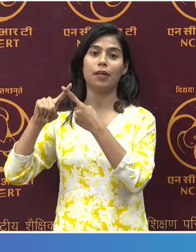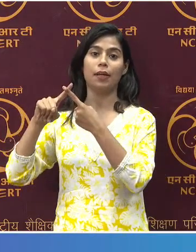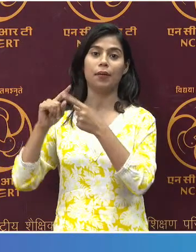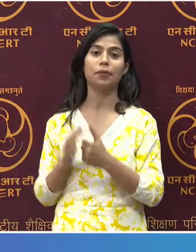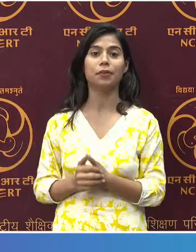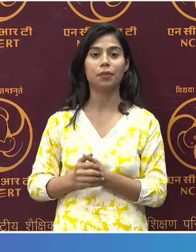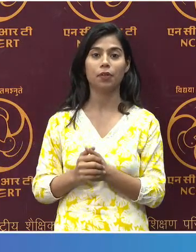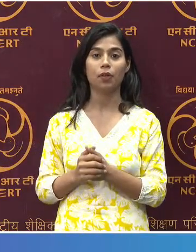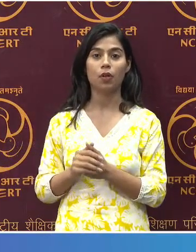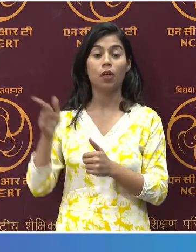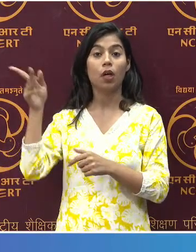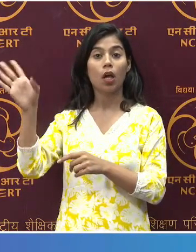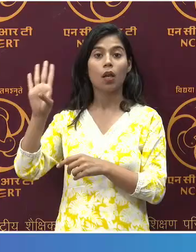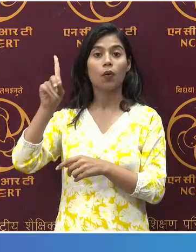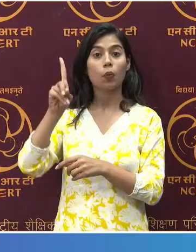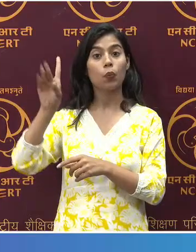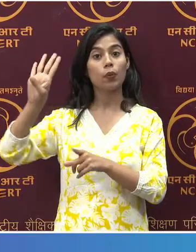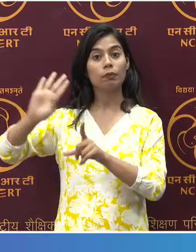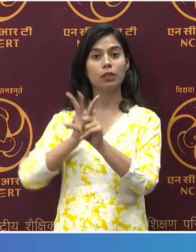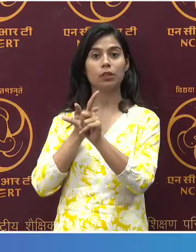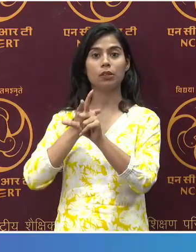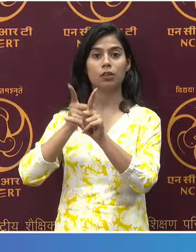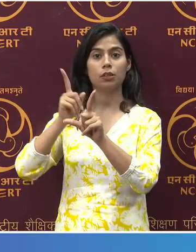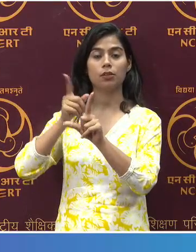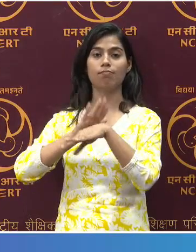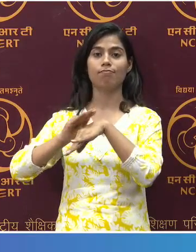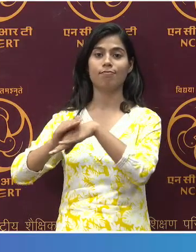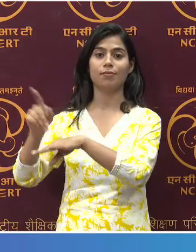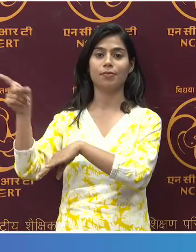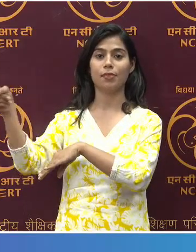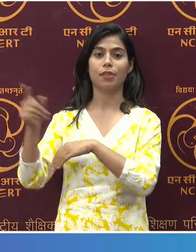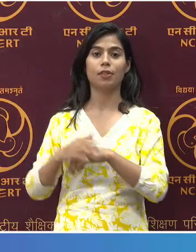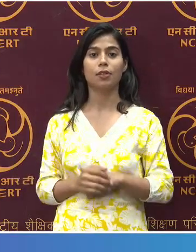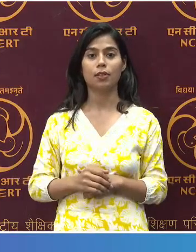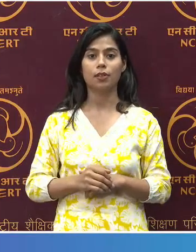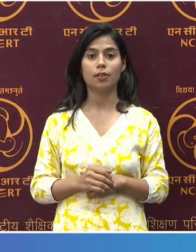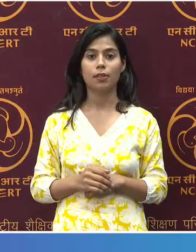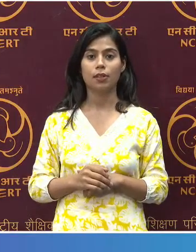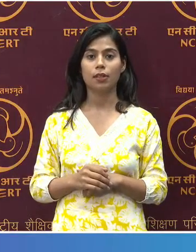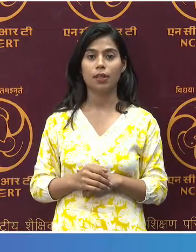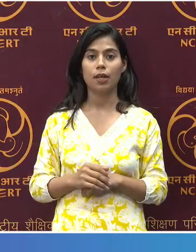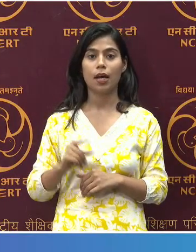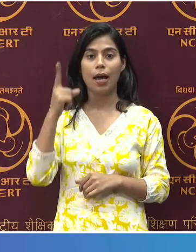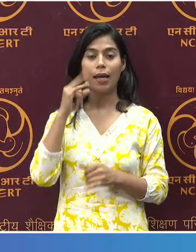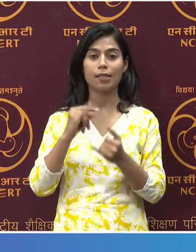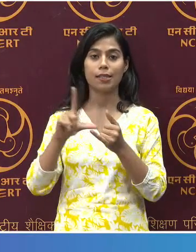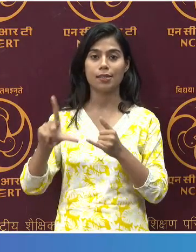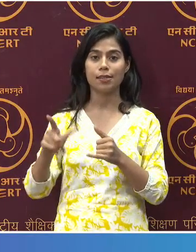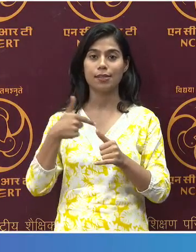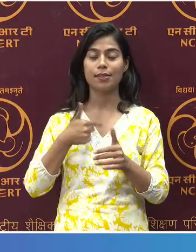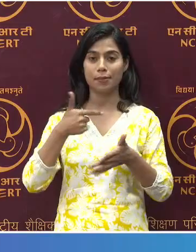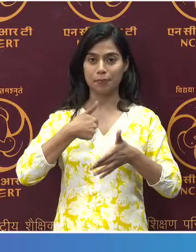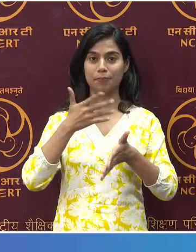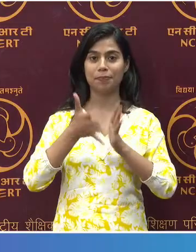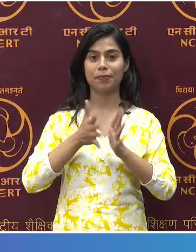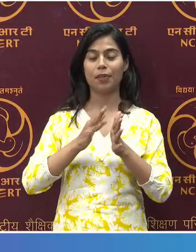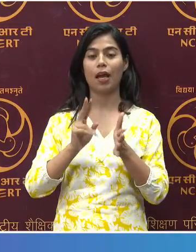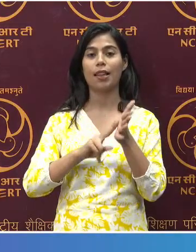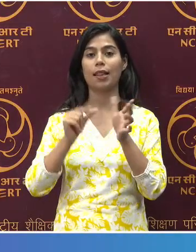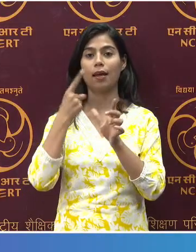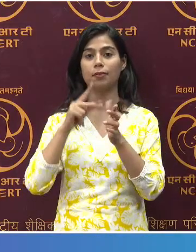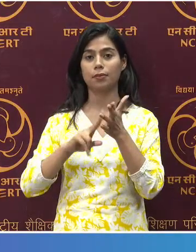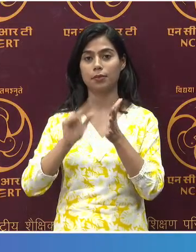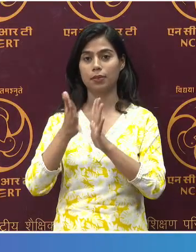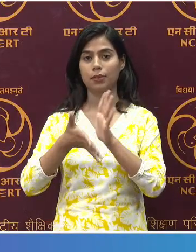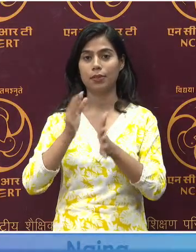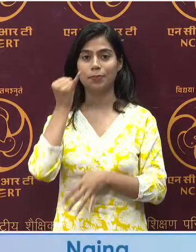and he has more than 15 years of teaching experience. We both are accompanied by our Indian Sign Language interpreter, Miss Naina. Namaskar and a very